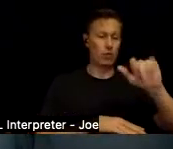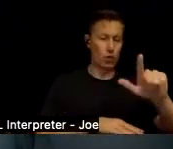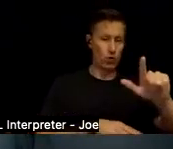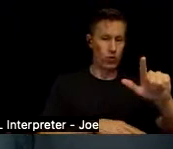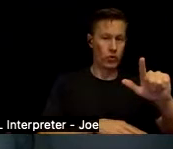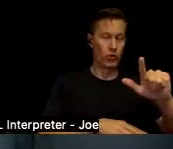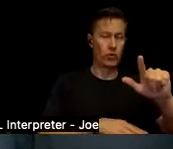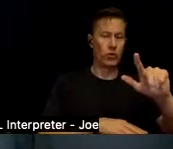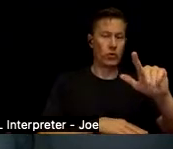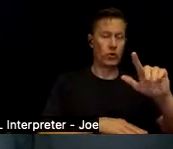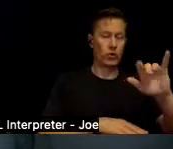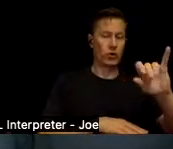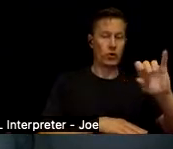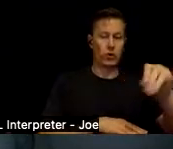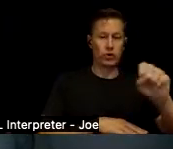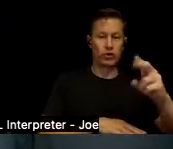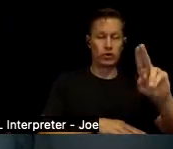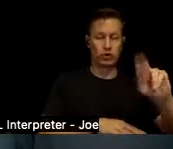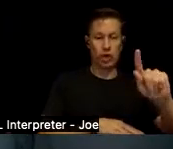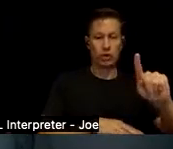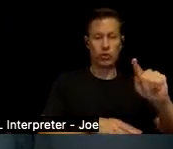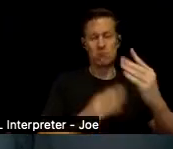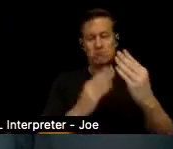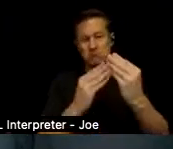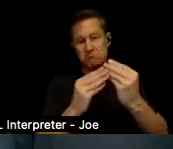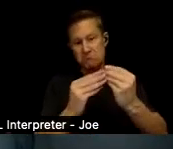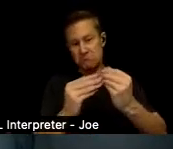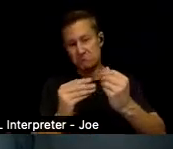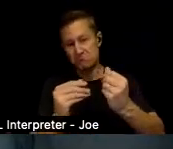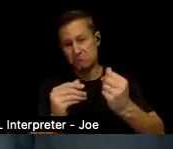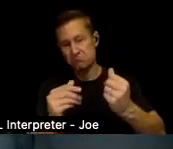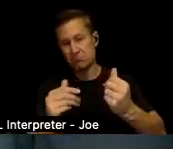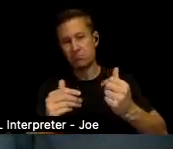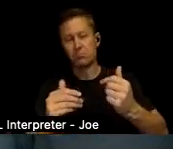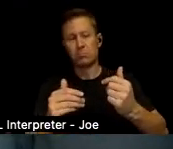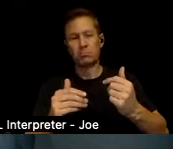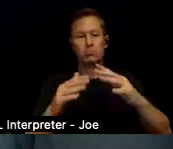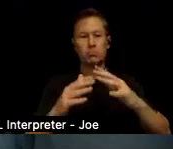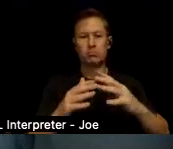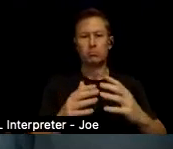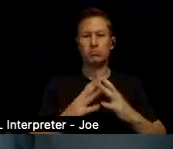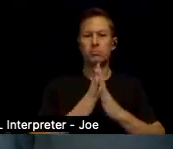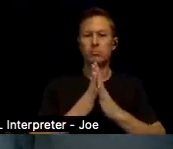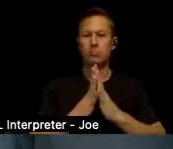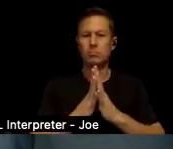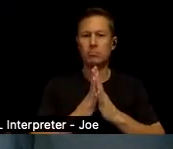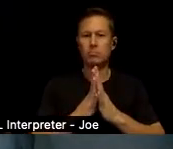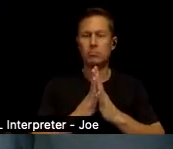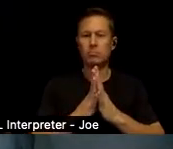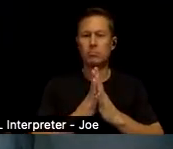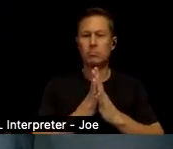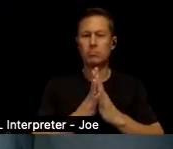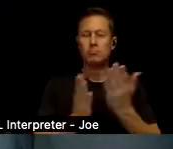Tree aftershocks died down, and then you had Landers. It had its aftershocks. Oops, I think we may have